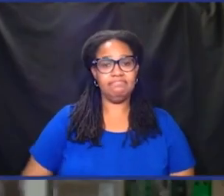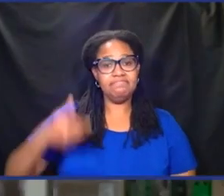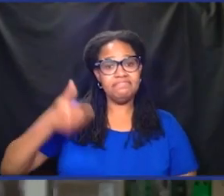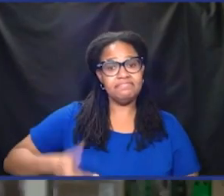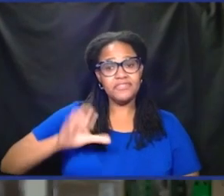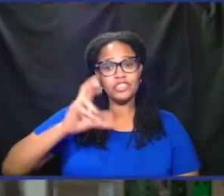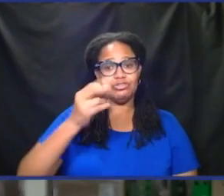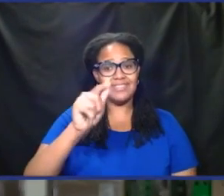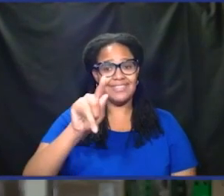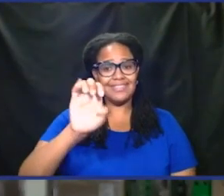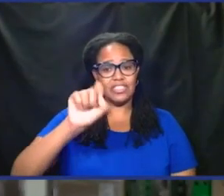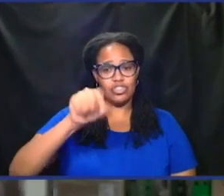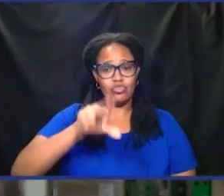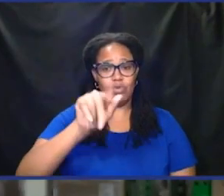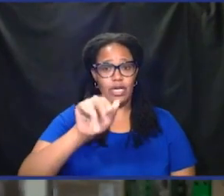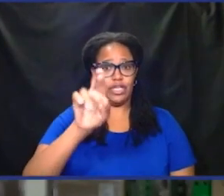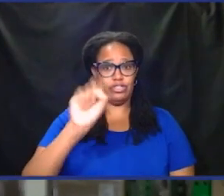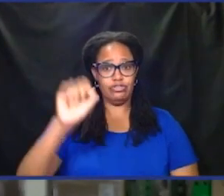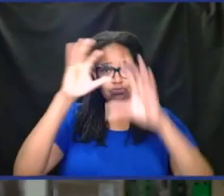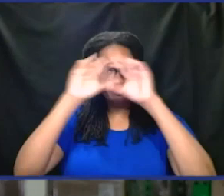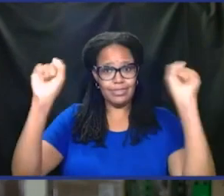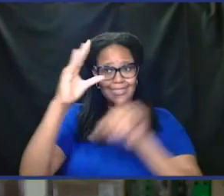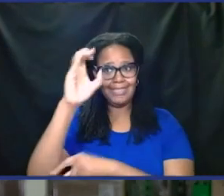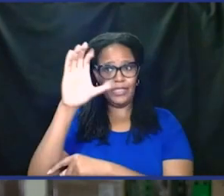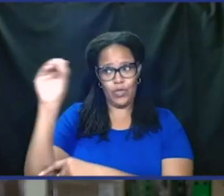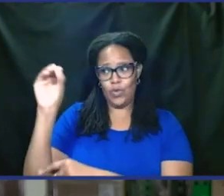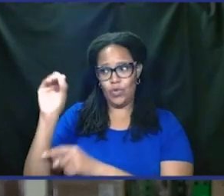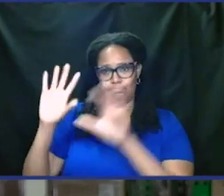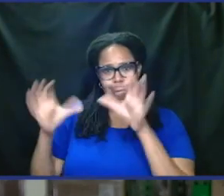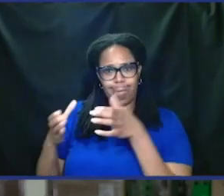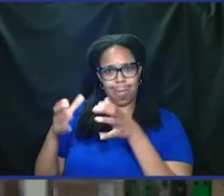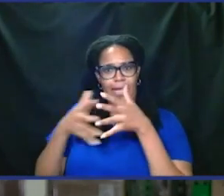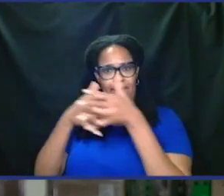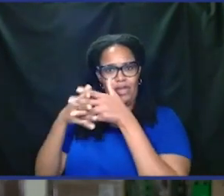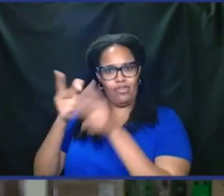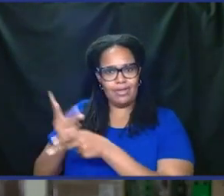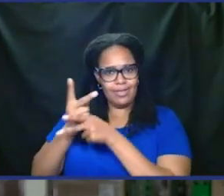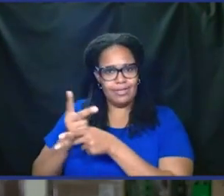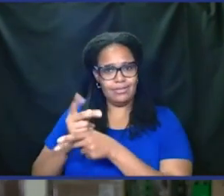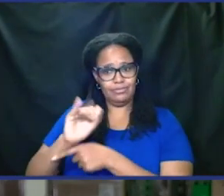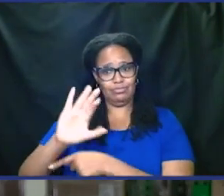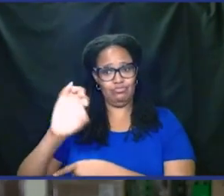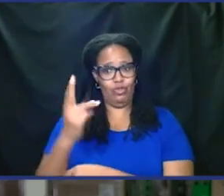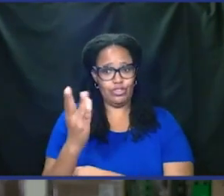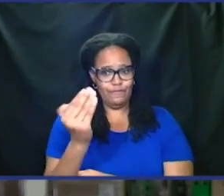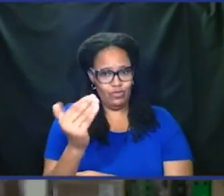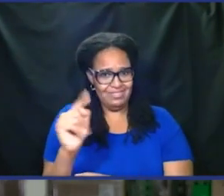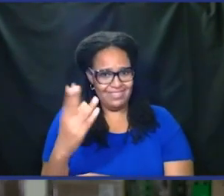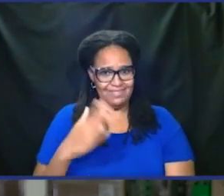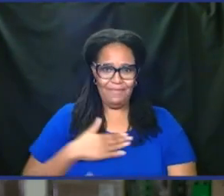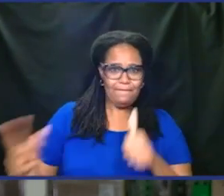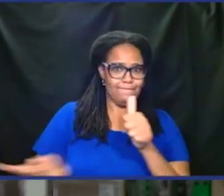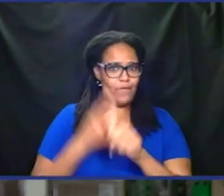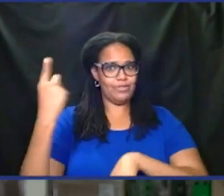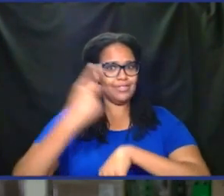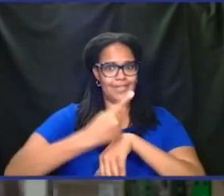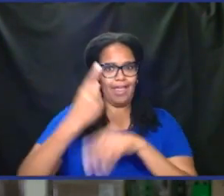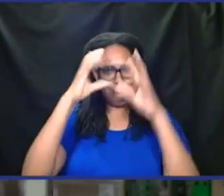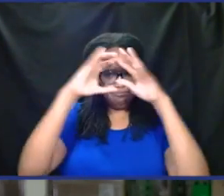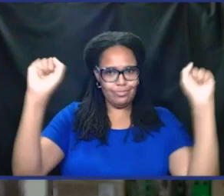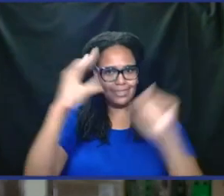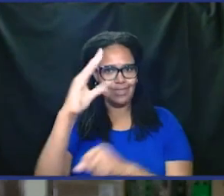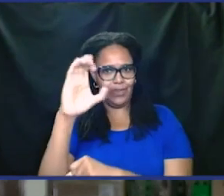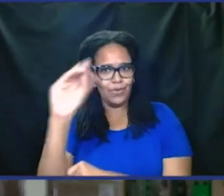I'm Christine Squires, President and CEO of Americares. March 14th was my first day as President and CEO, and